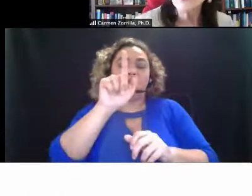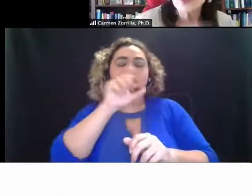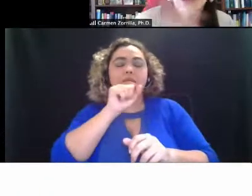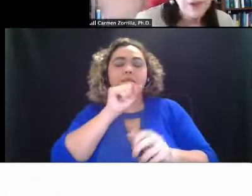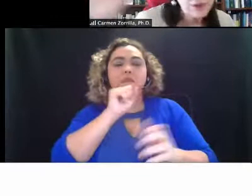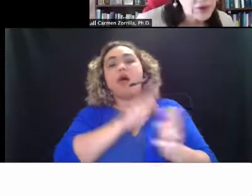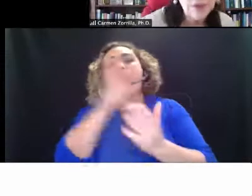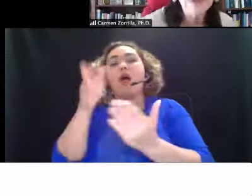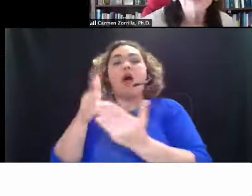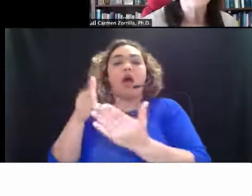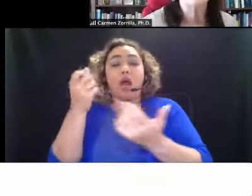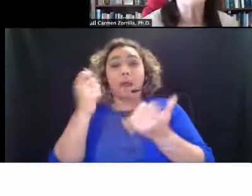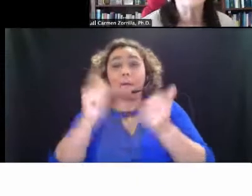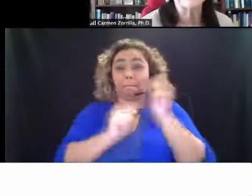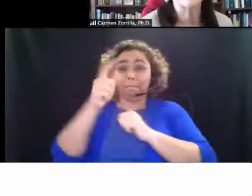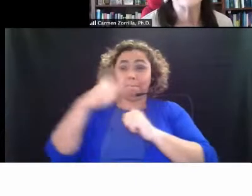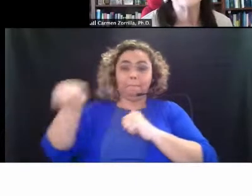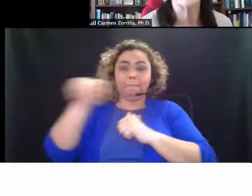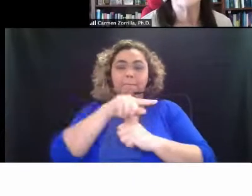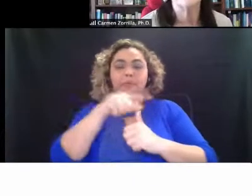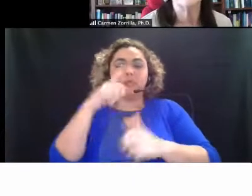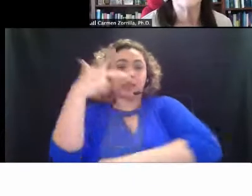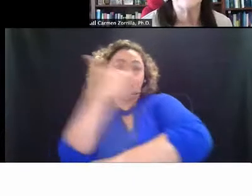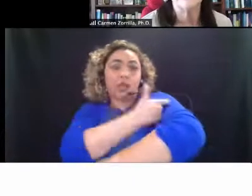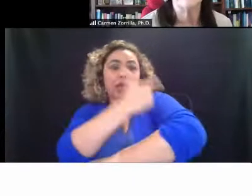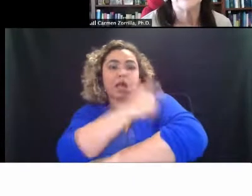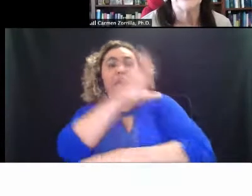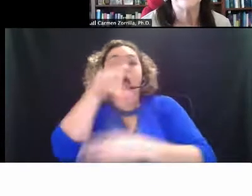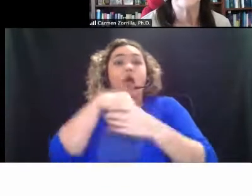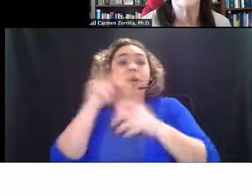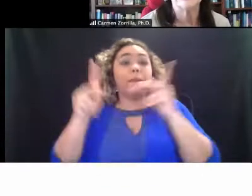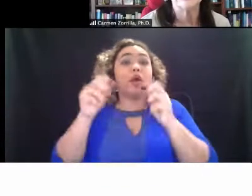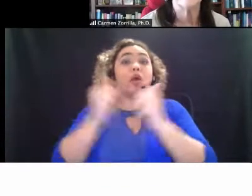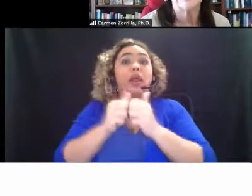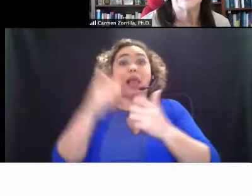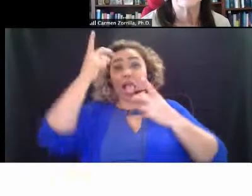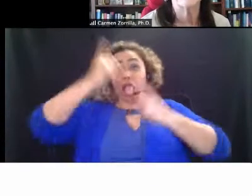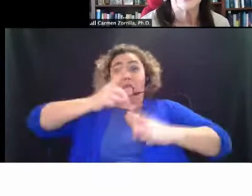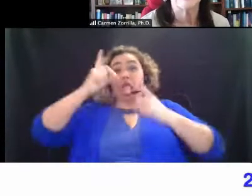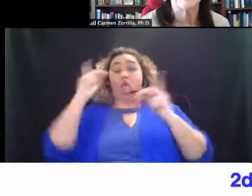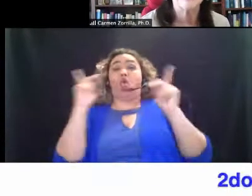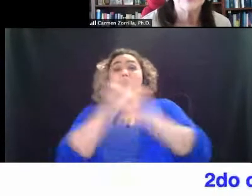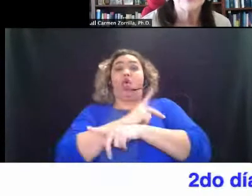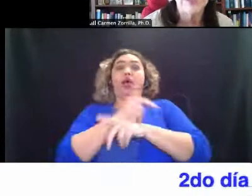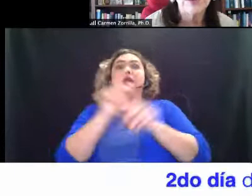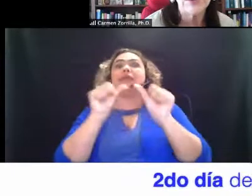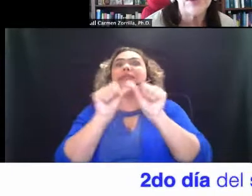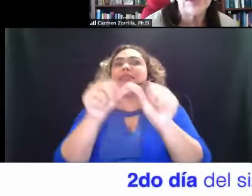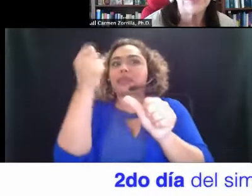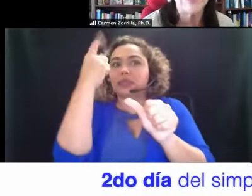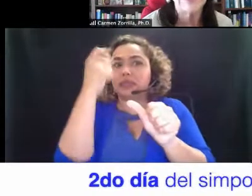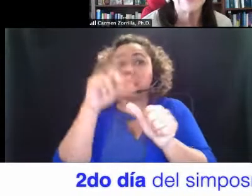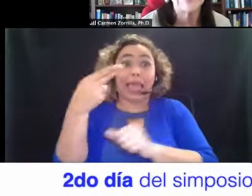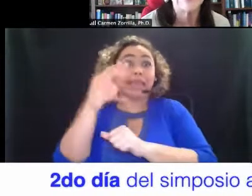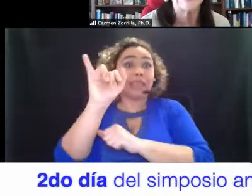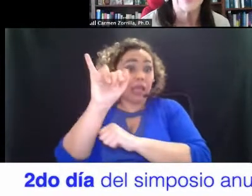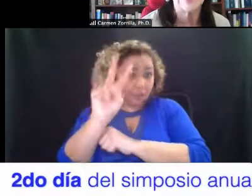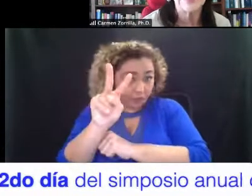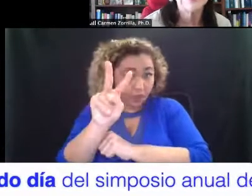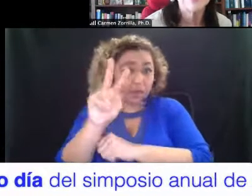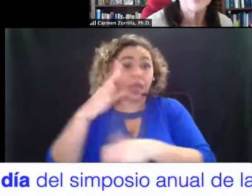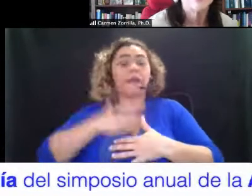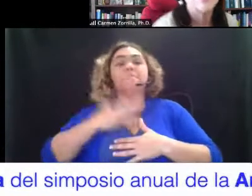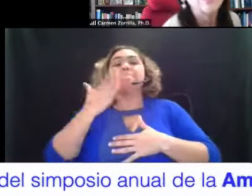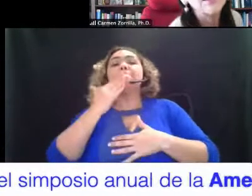most of the studies for vaccines include people with chronic conditions that are stable, including HIV, asthma,